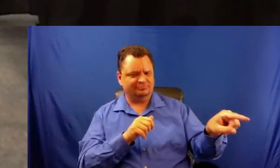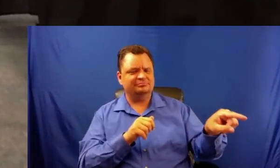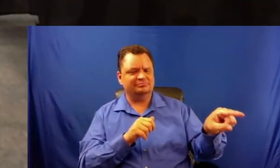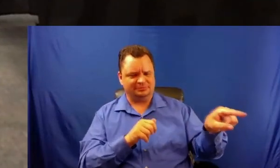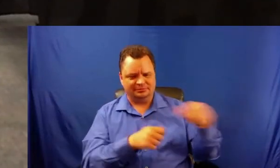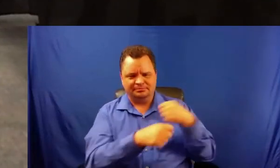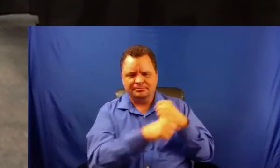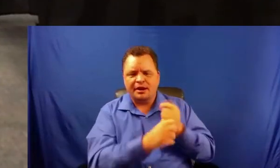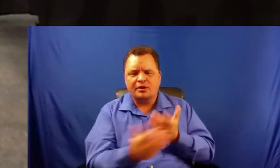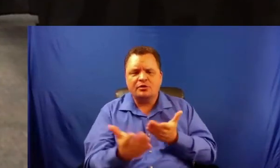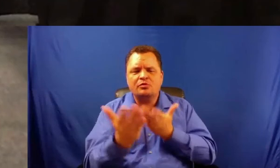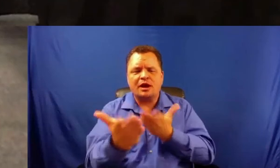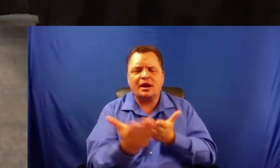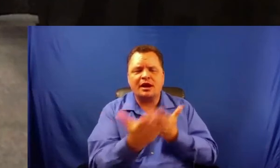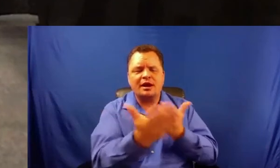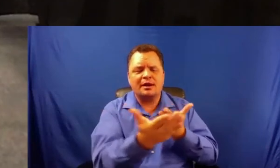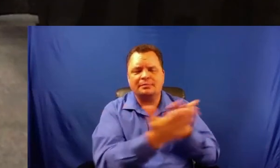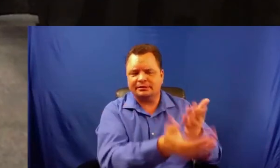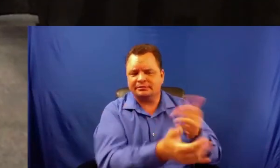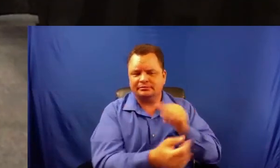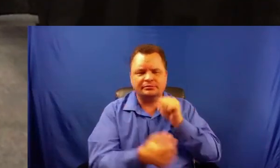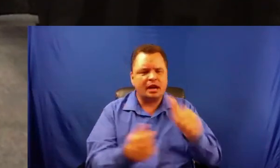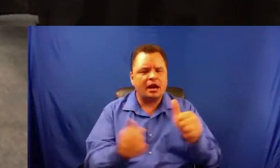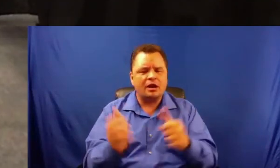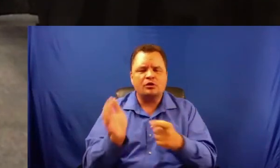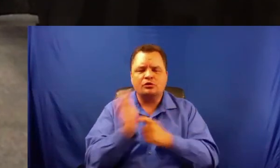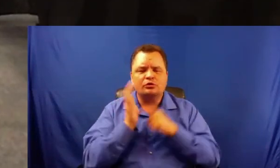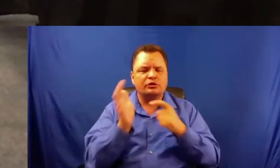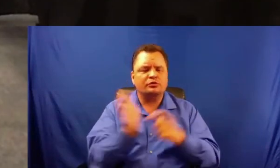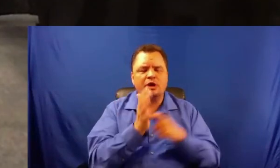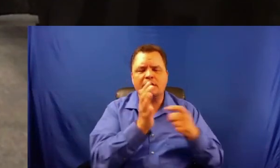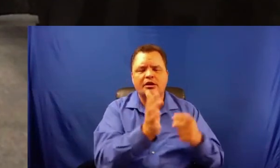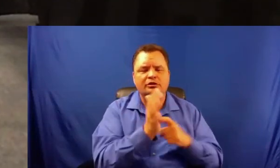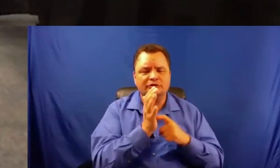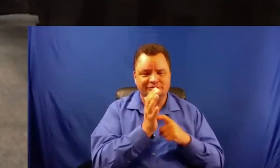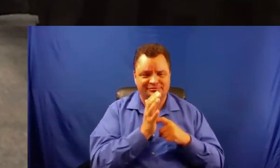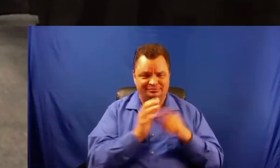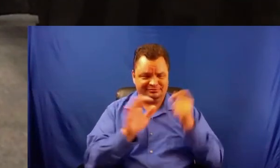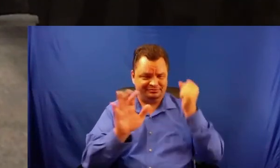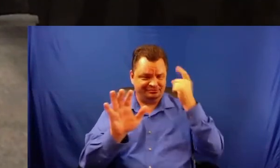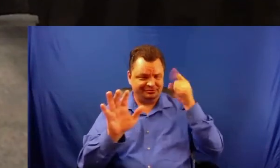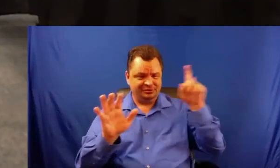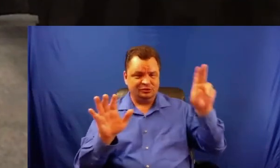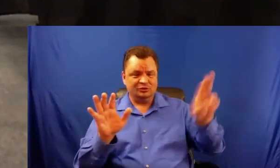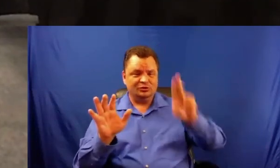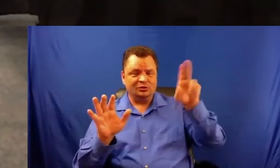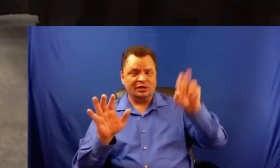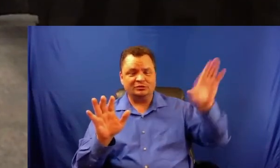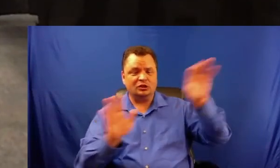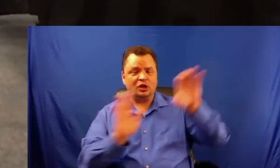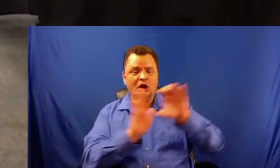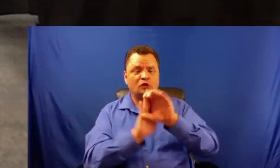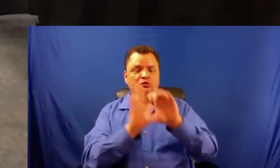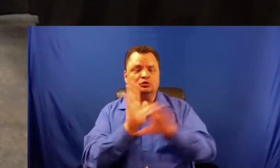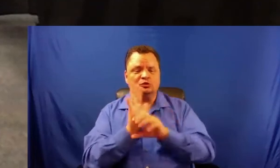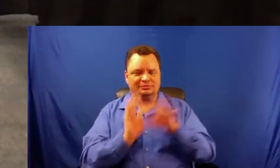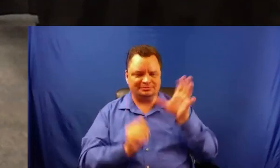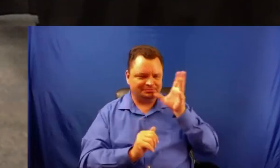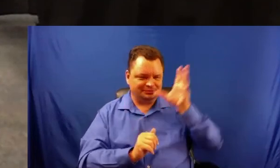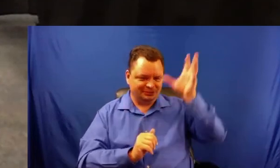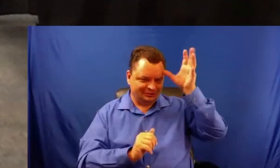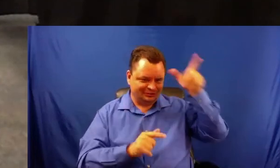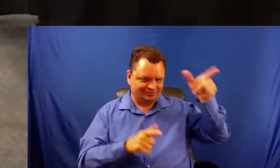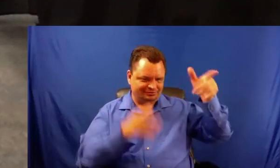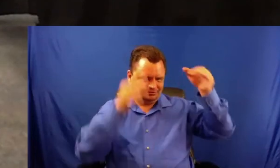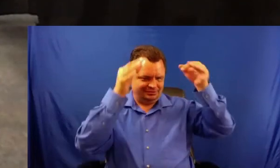mandates. Ultimately, it is in the hands, constitutionally, it is in the hands of the parents to decide what is best for their children. Thank you